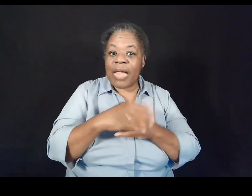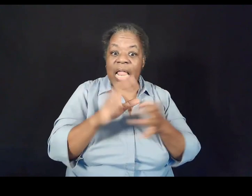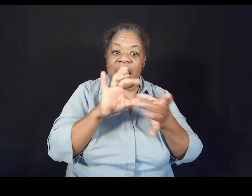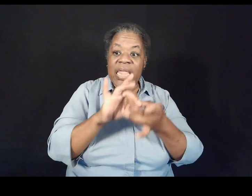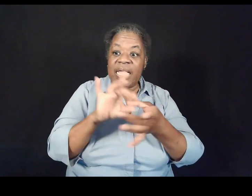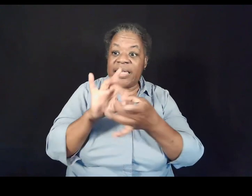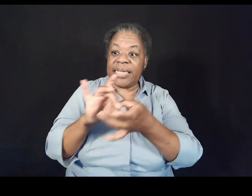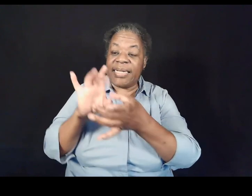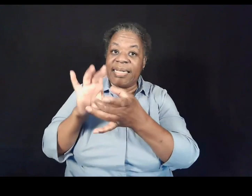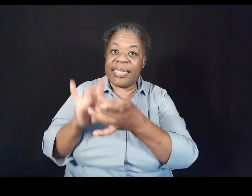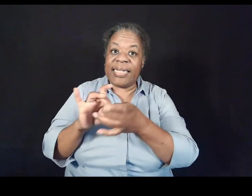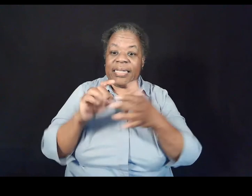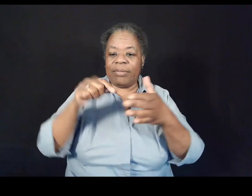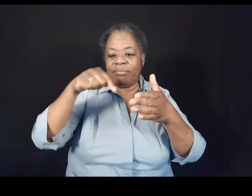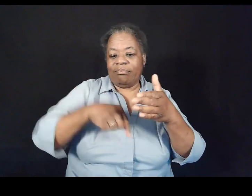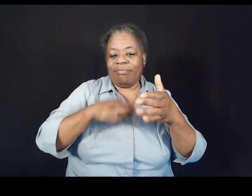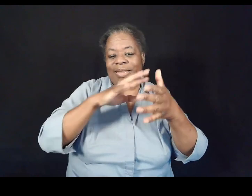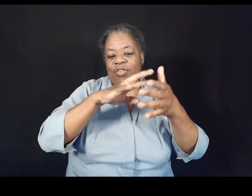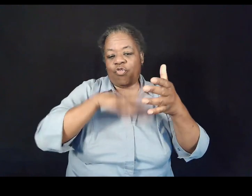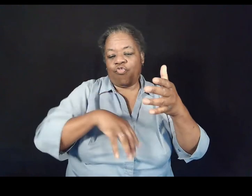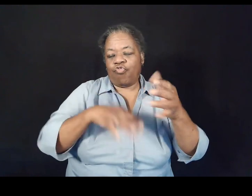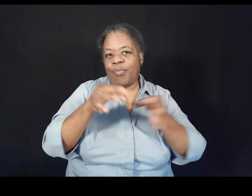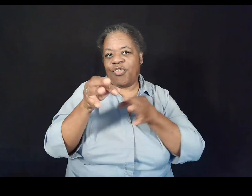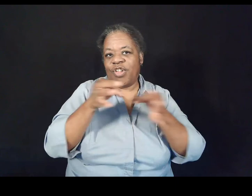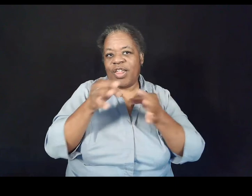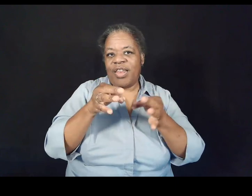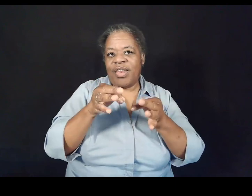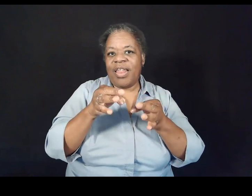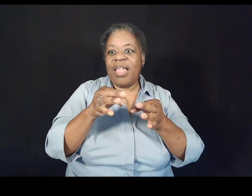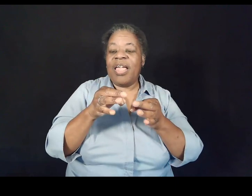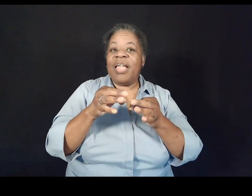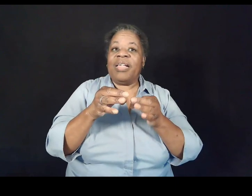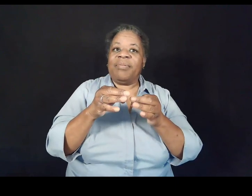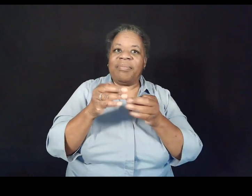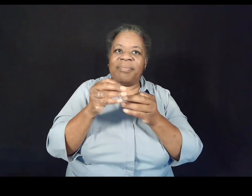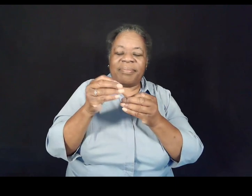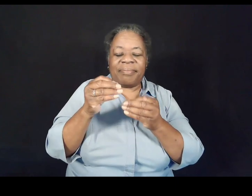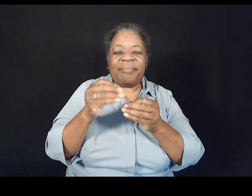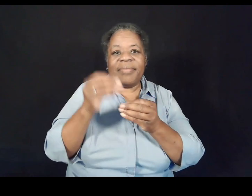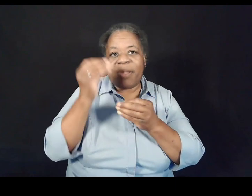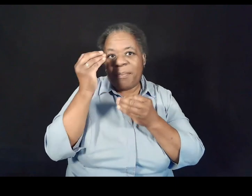are in the description. And even though today's message was all about mercy, have no mercy on that